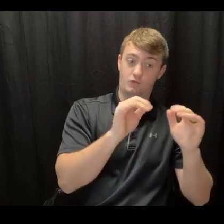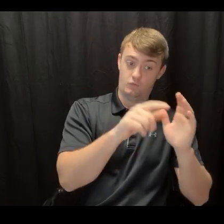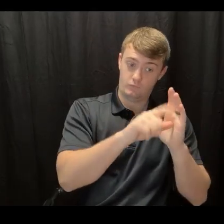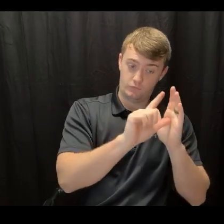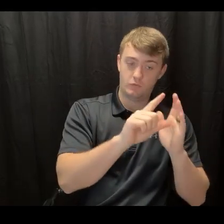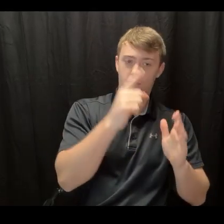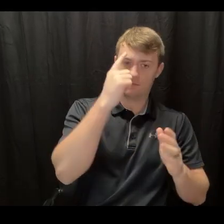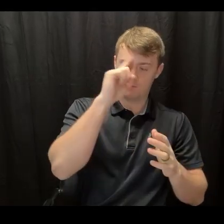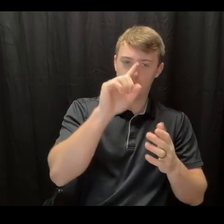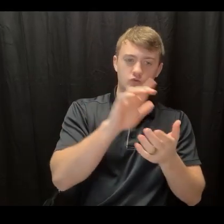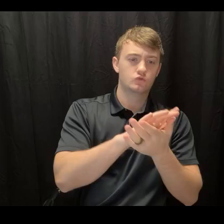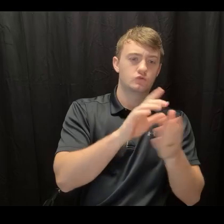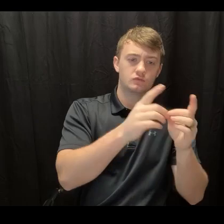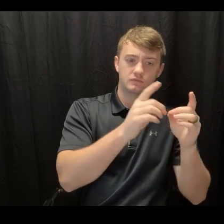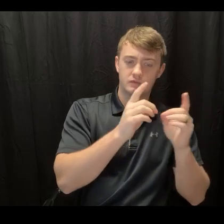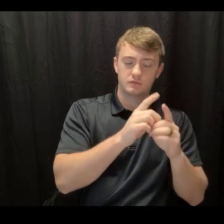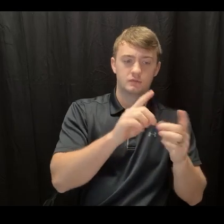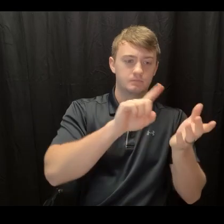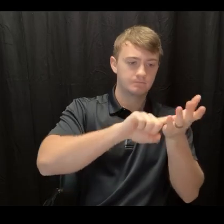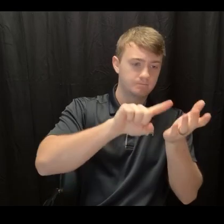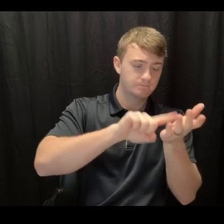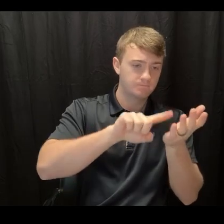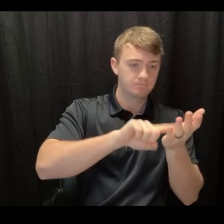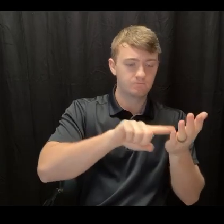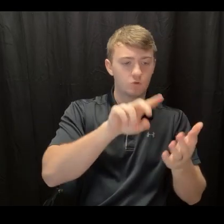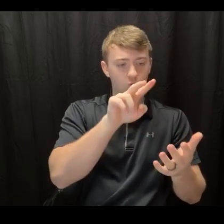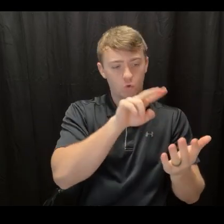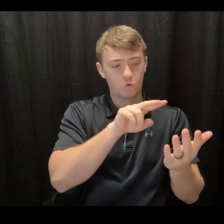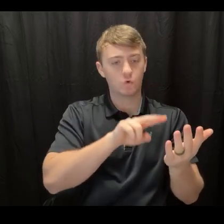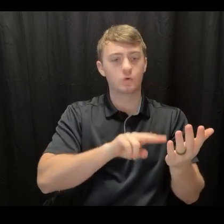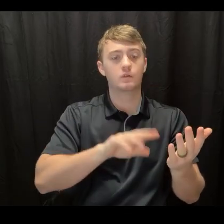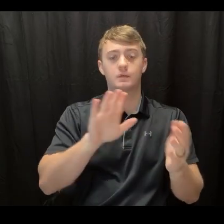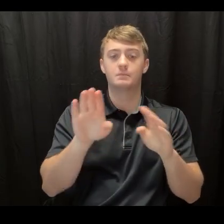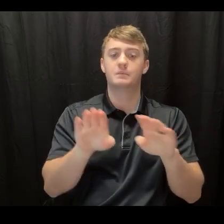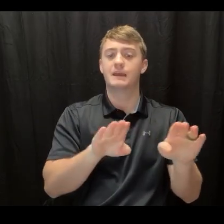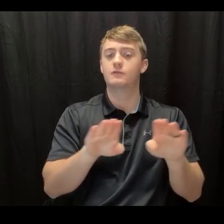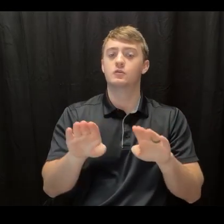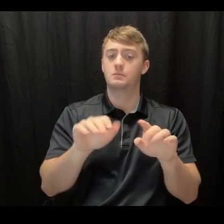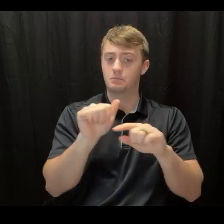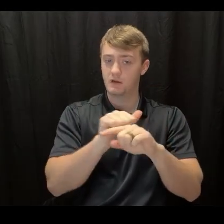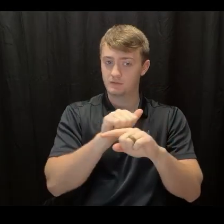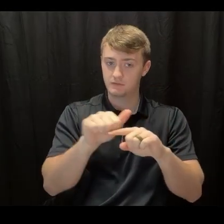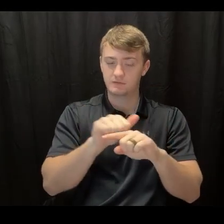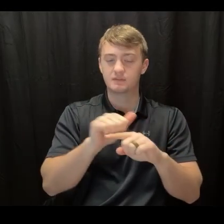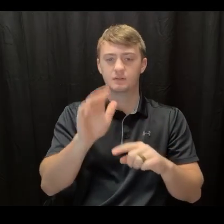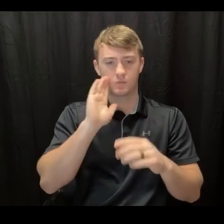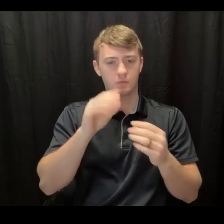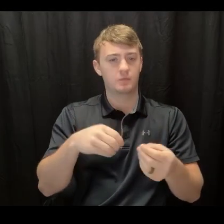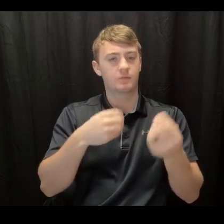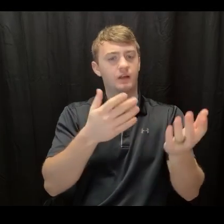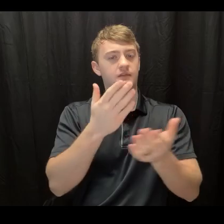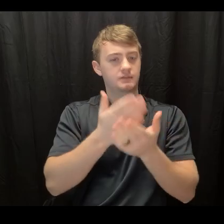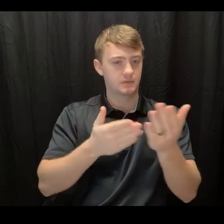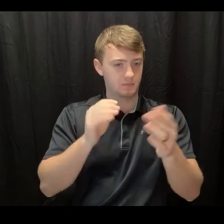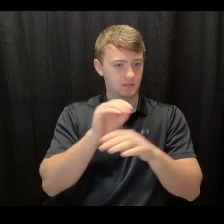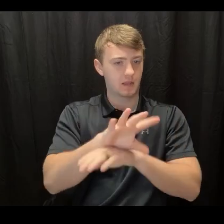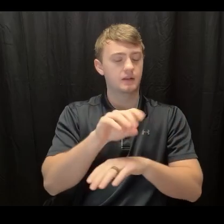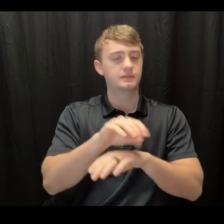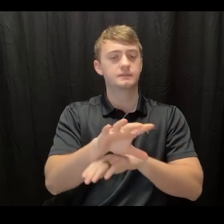for just districts to look at their behavior practices, and this will provide